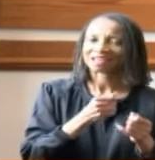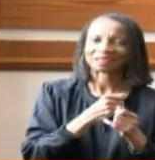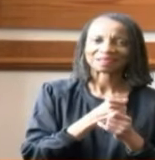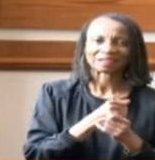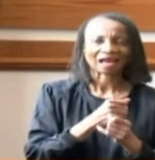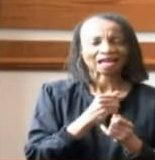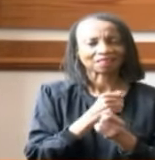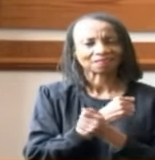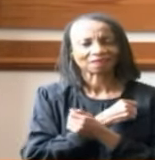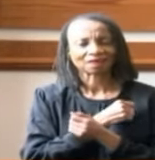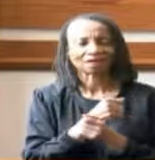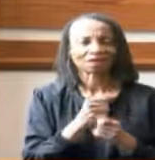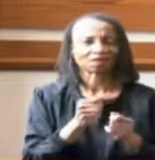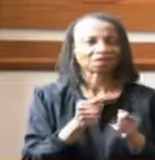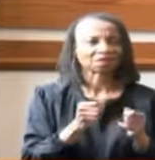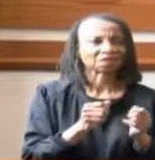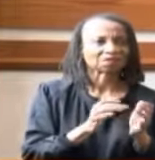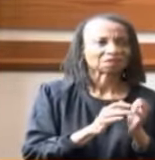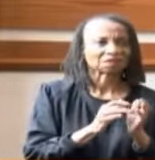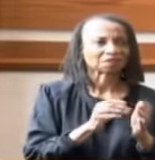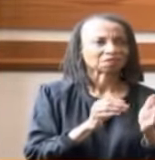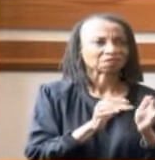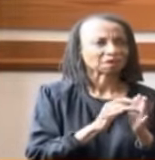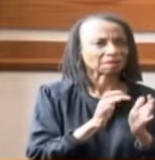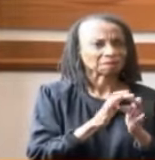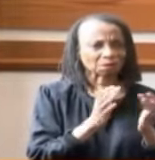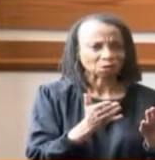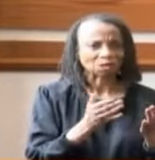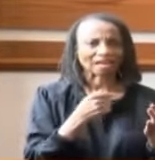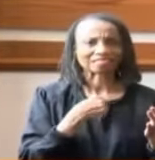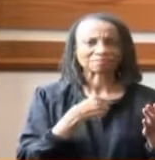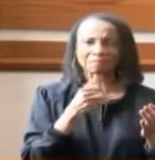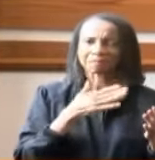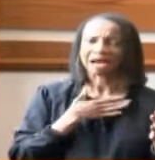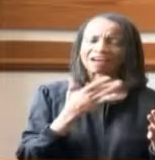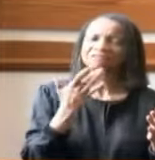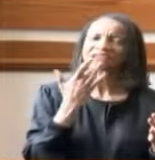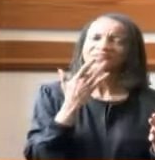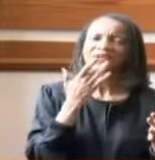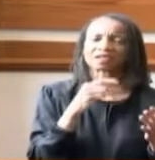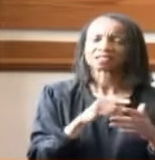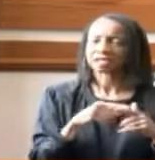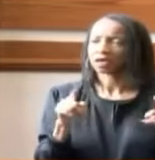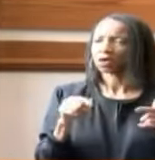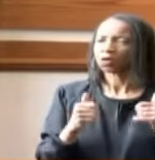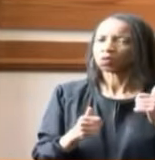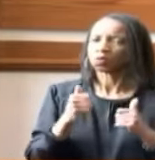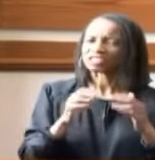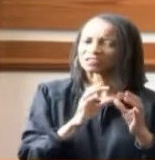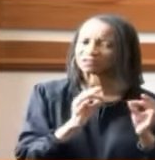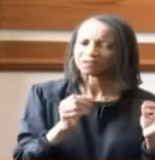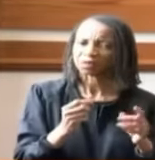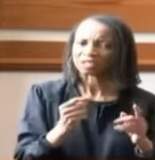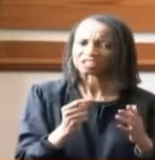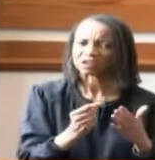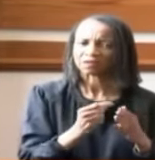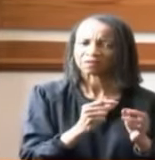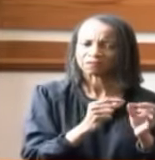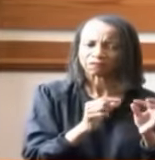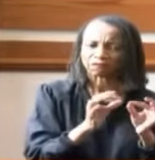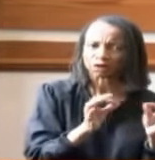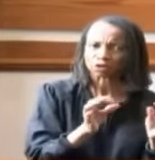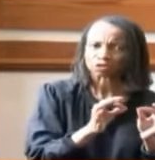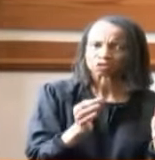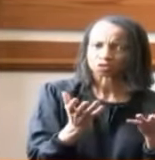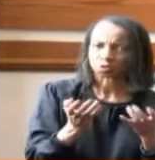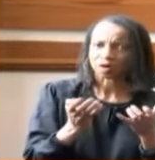my favorite book. And the journalist said, well, just tell us, what verse do you like? He said, oh, I don't want to talk about that. He